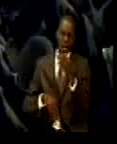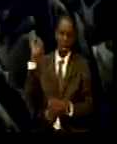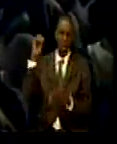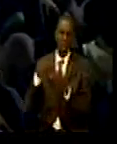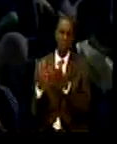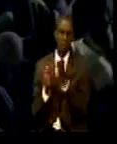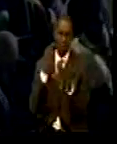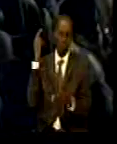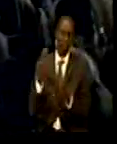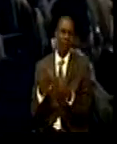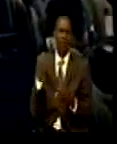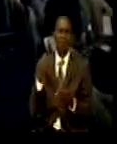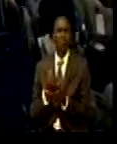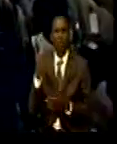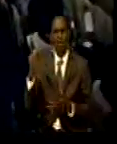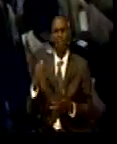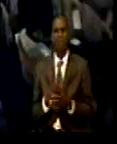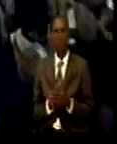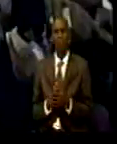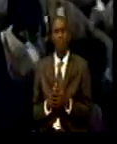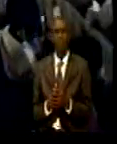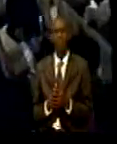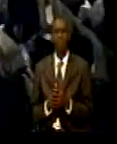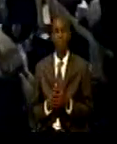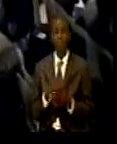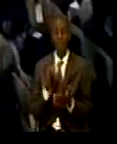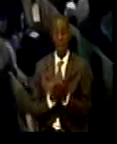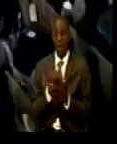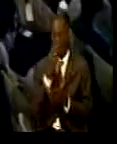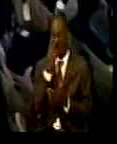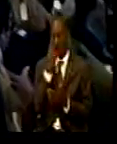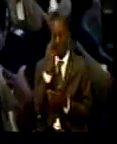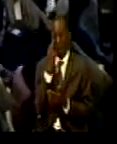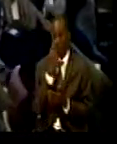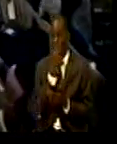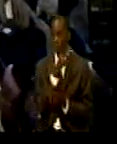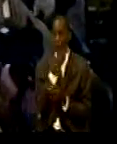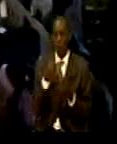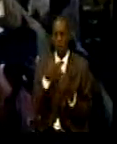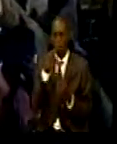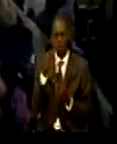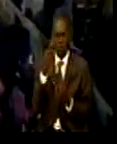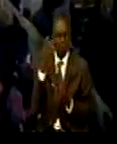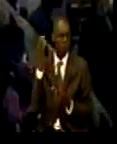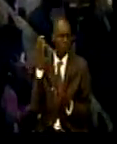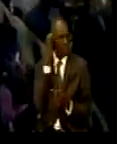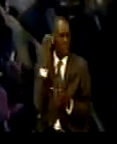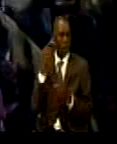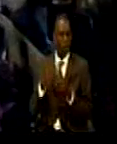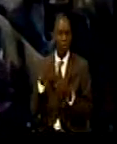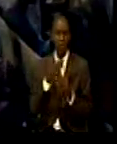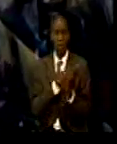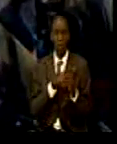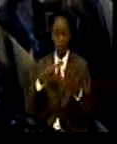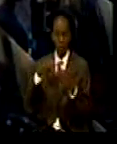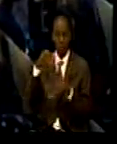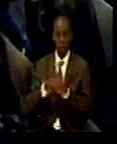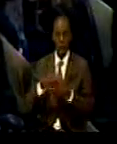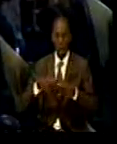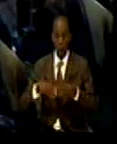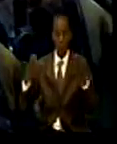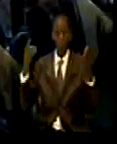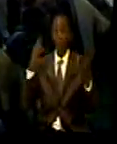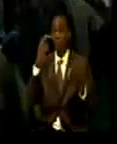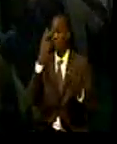name. Those blind eyes, when you hear the word tonight being opened, your blind eyes